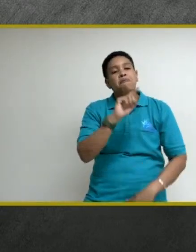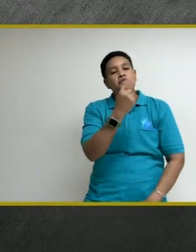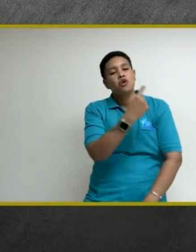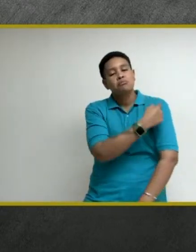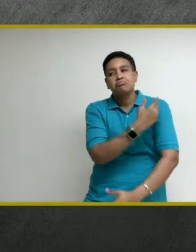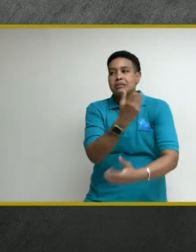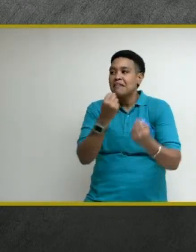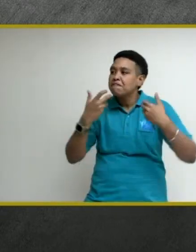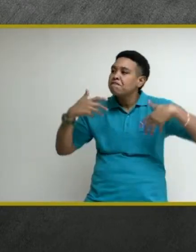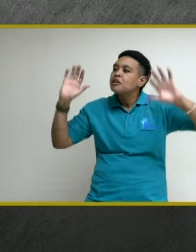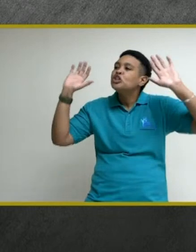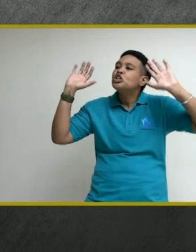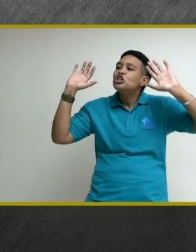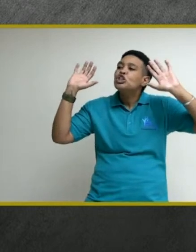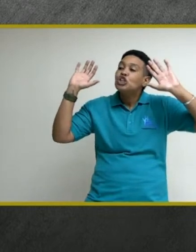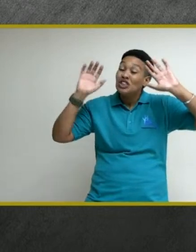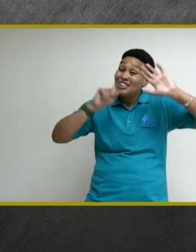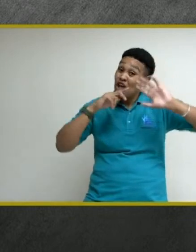dose, and